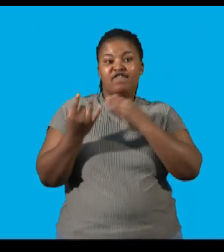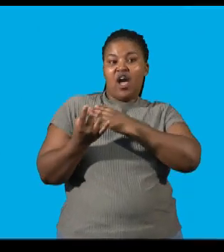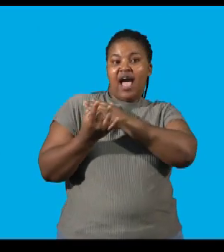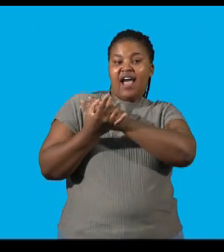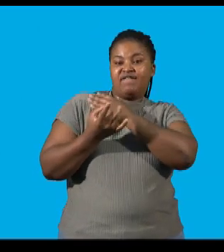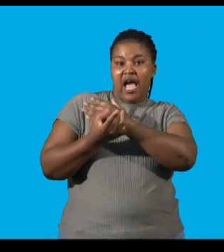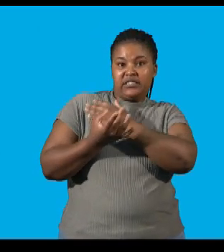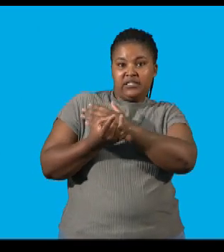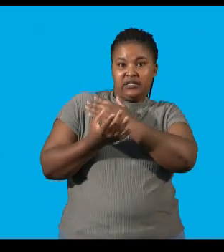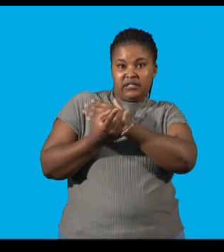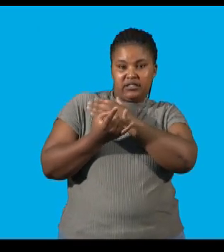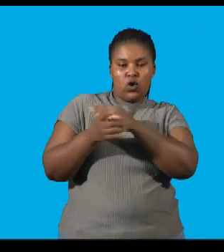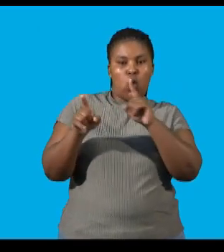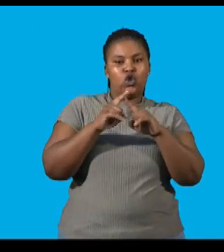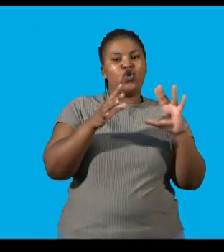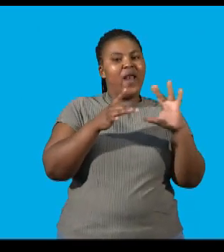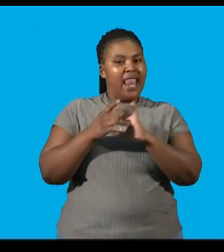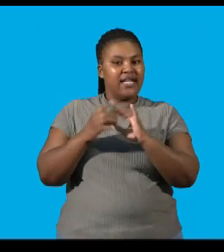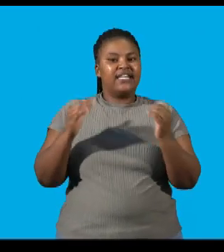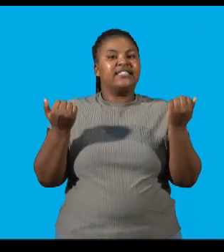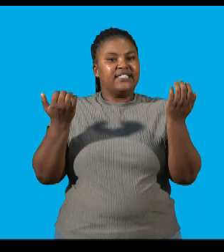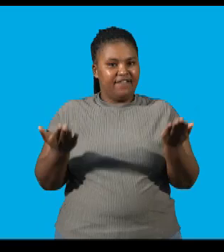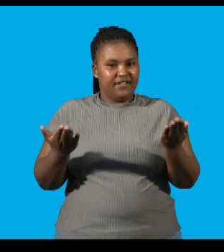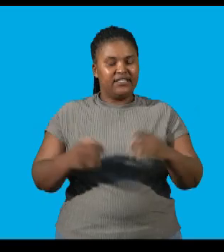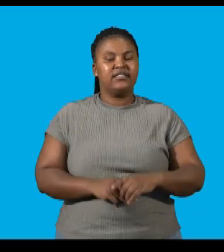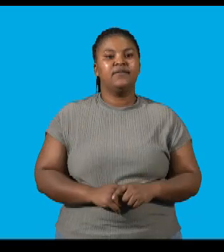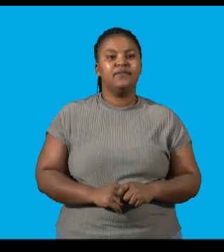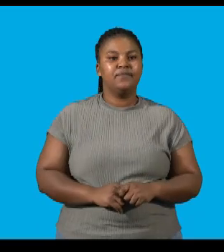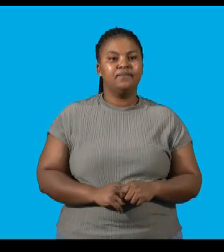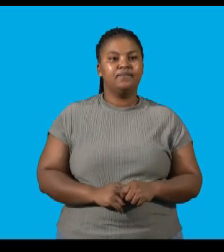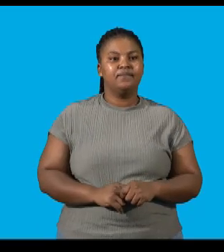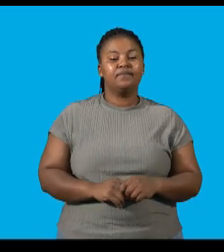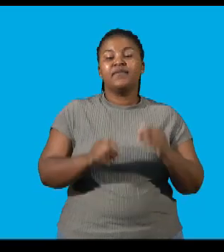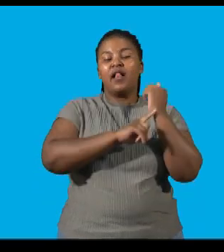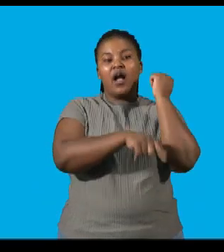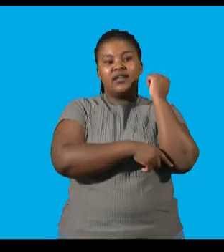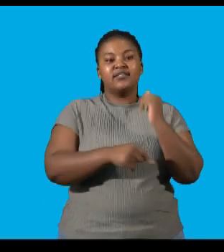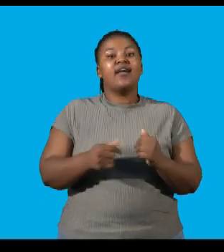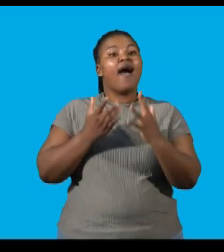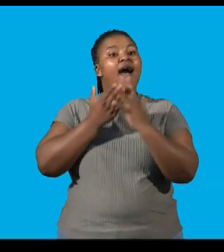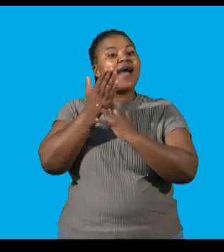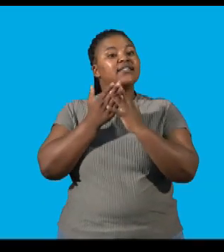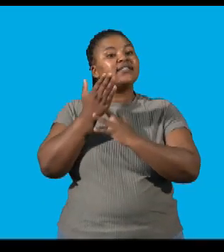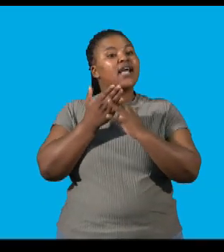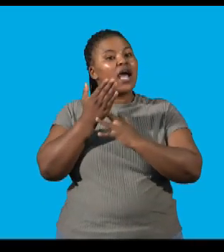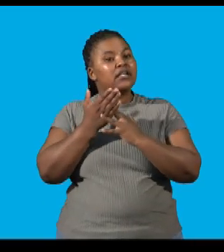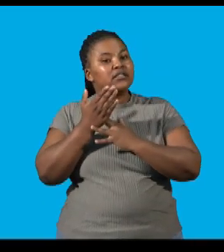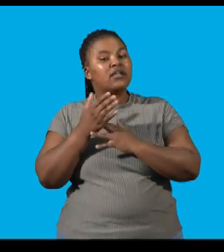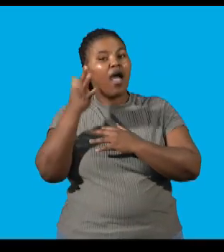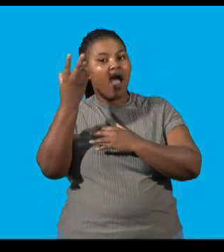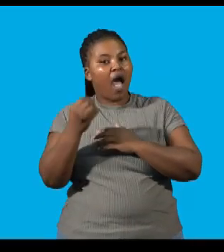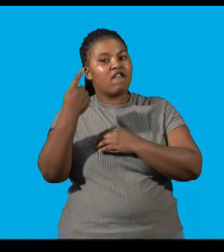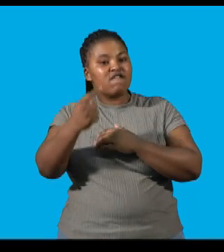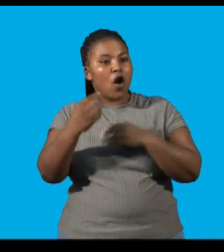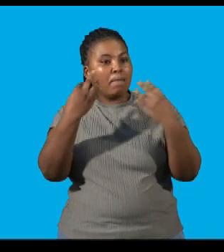business advice and related services. Lastly, they access platforms which